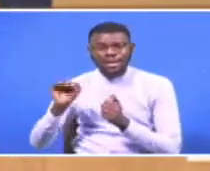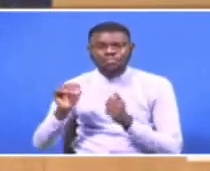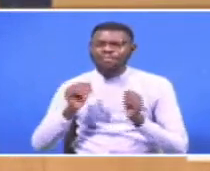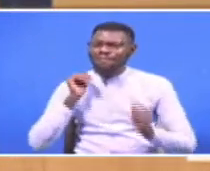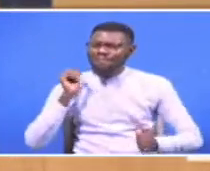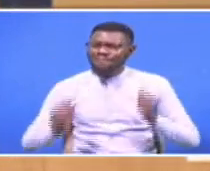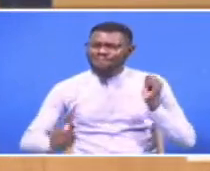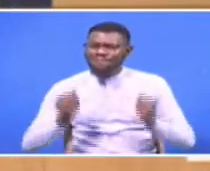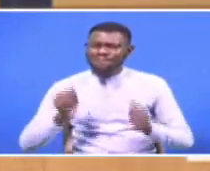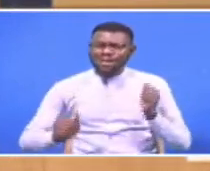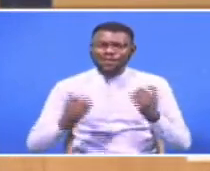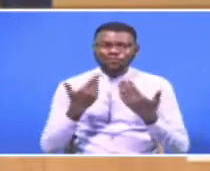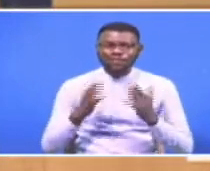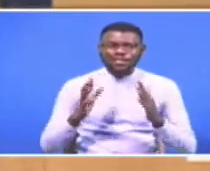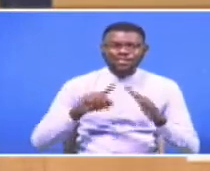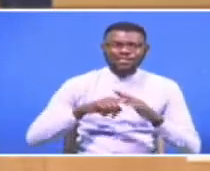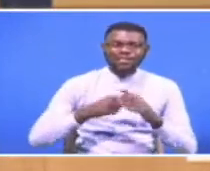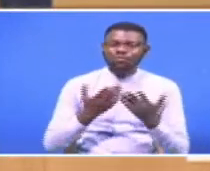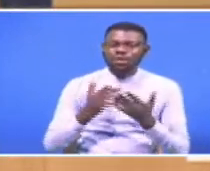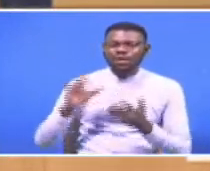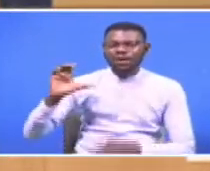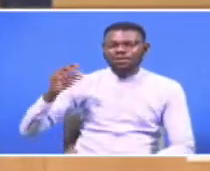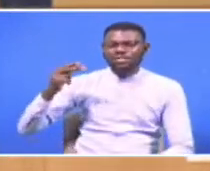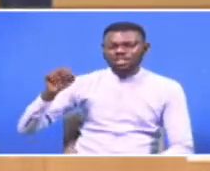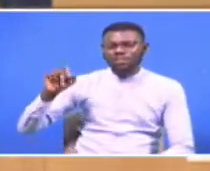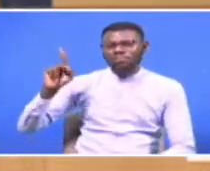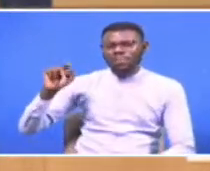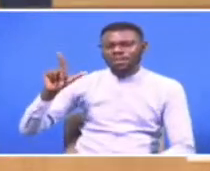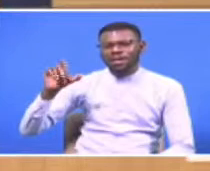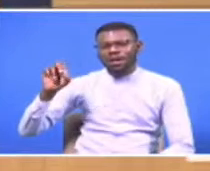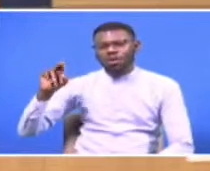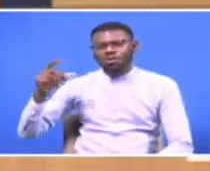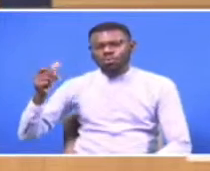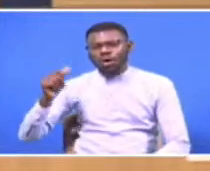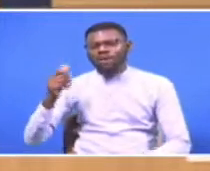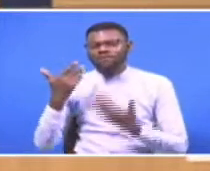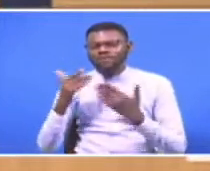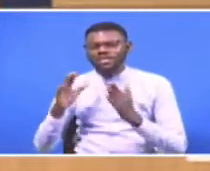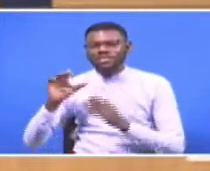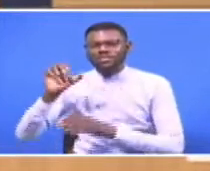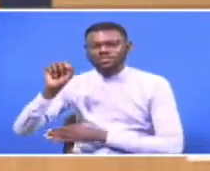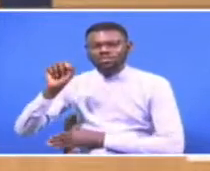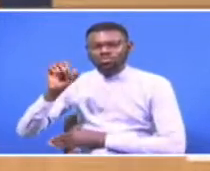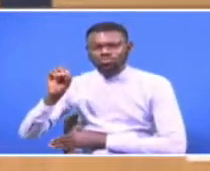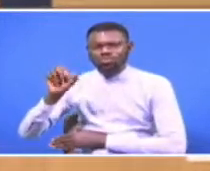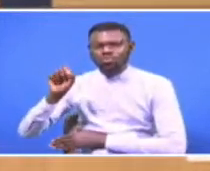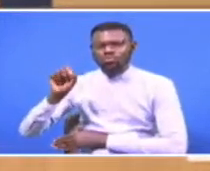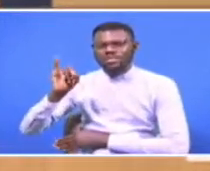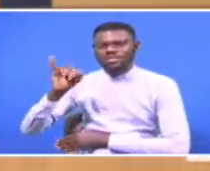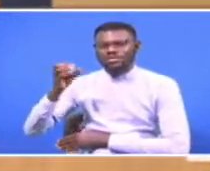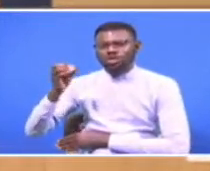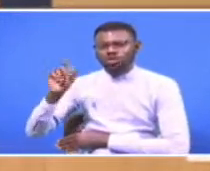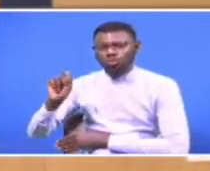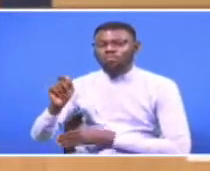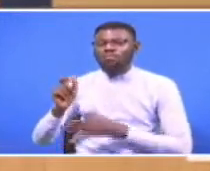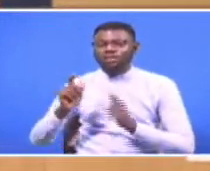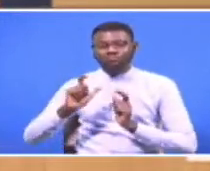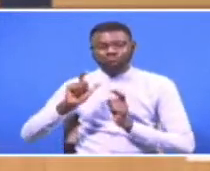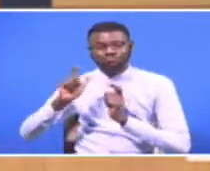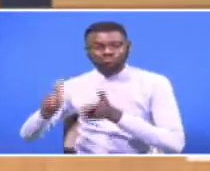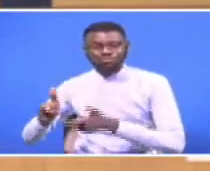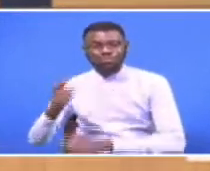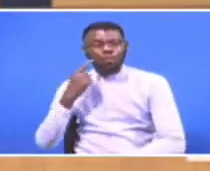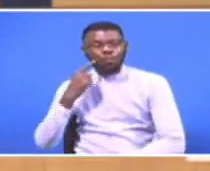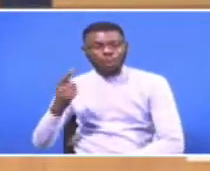the race, which started at Chepnyonga and ended at Sosiot Grounds, and was awarded 100,000